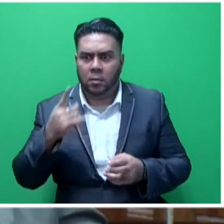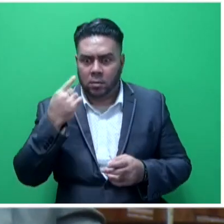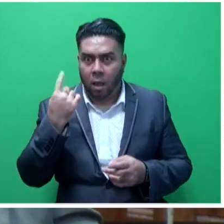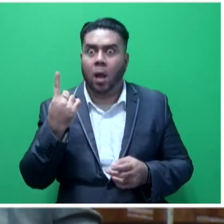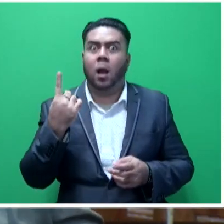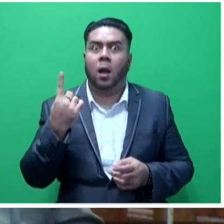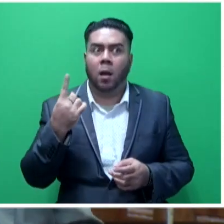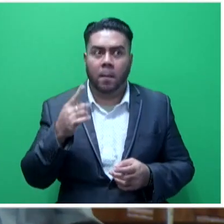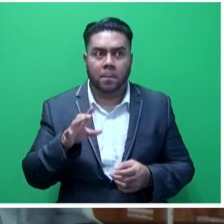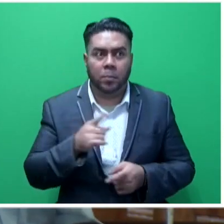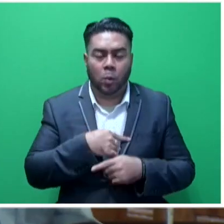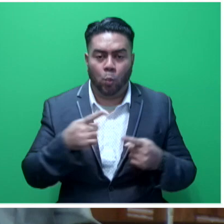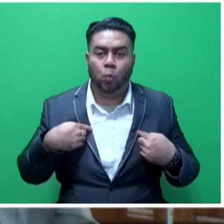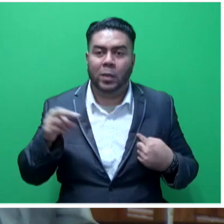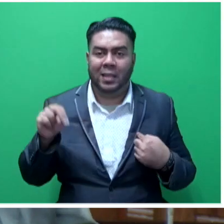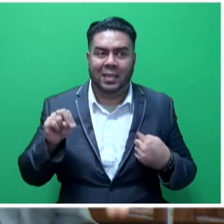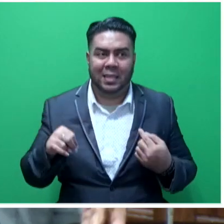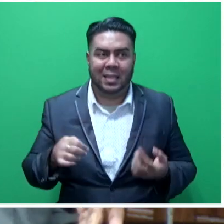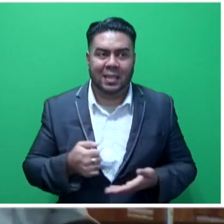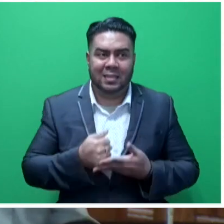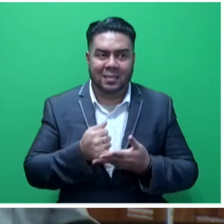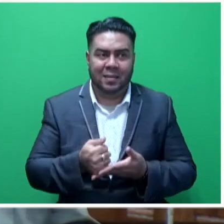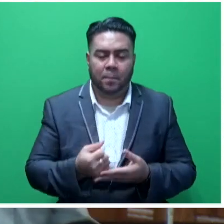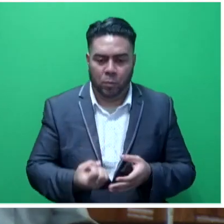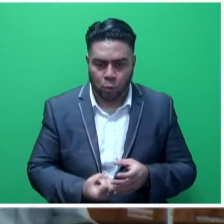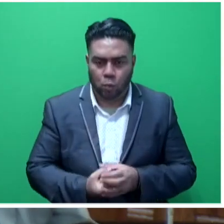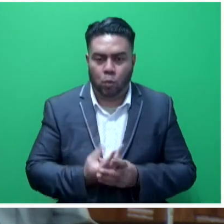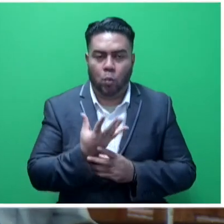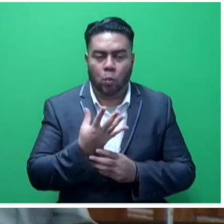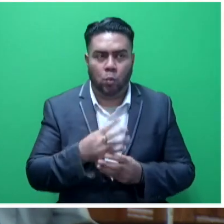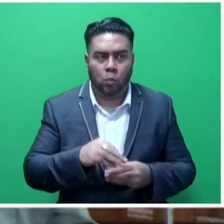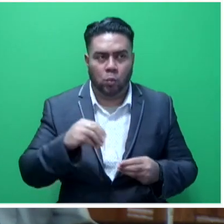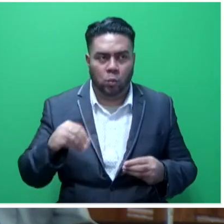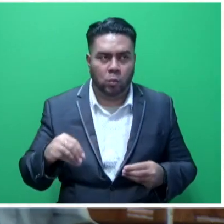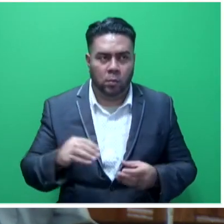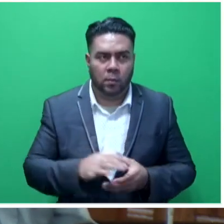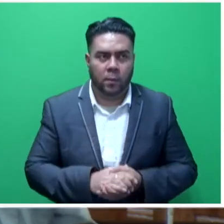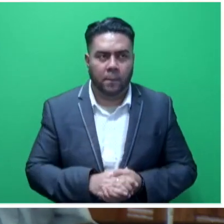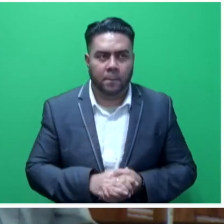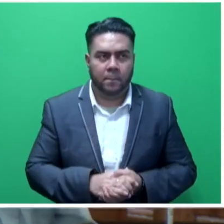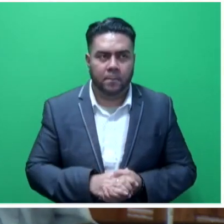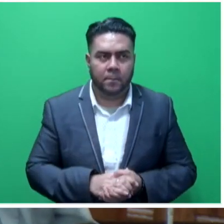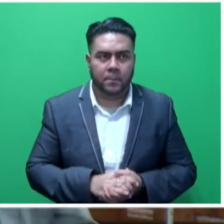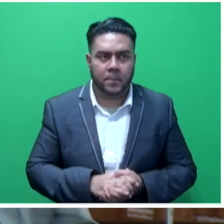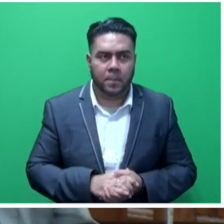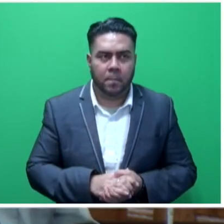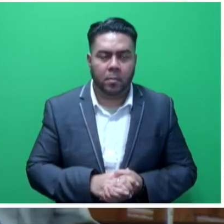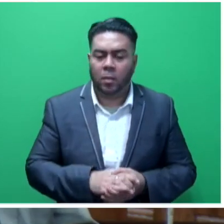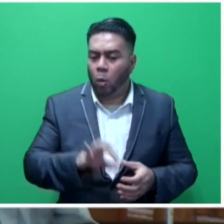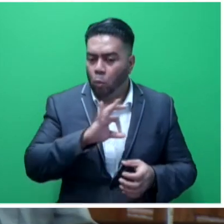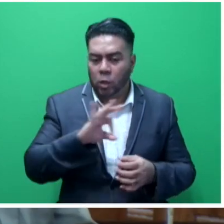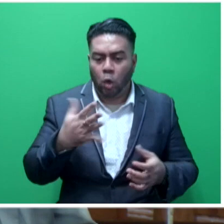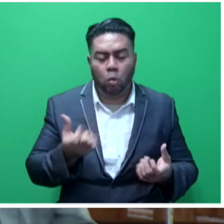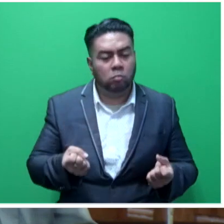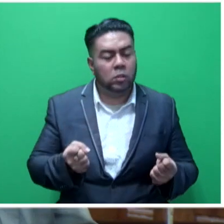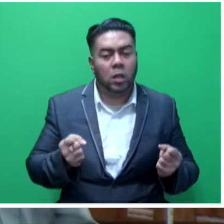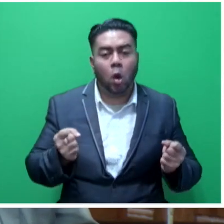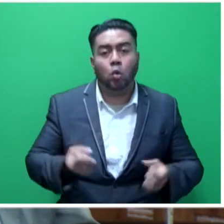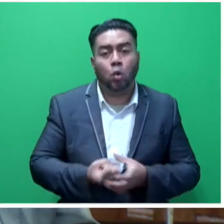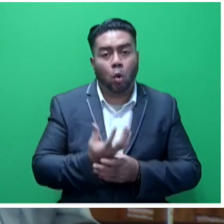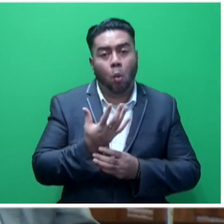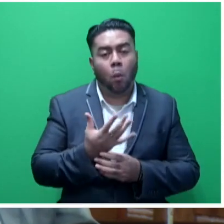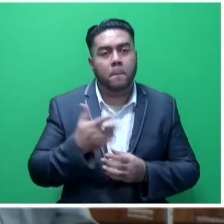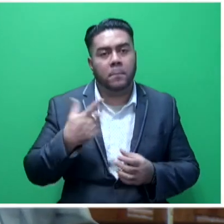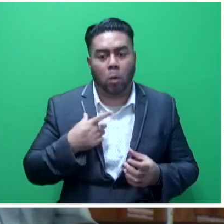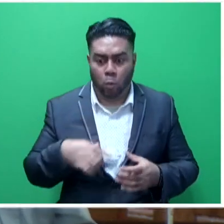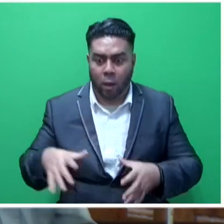saying is that we need assistance to, to grow crop to supply. Initially, they said that we are not growing because there's no cold storage facility. When we